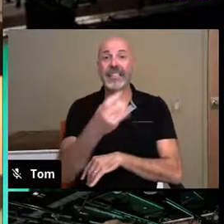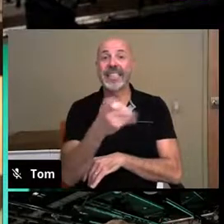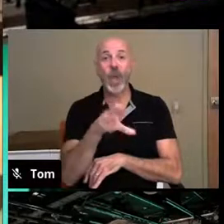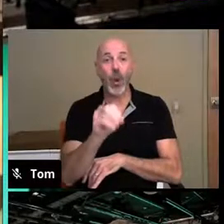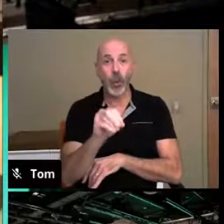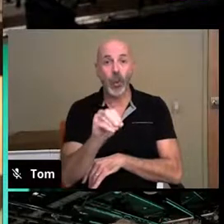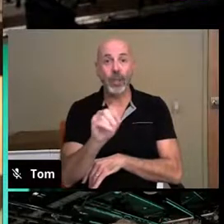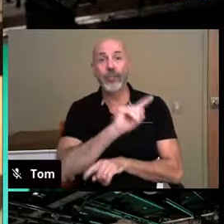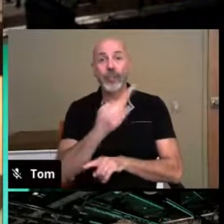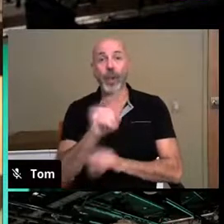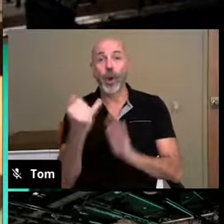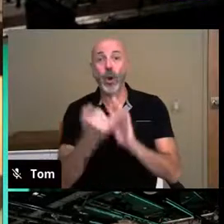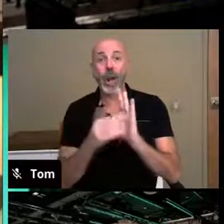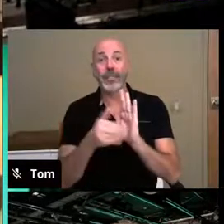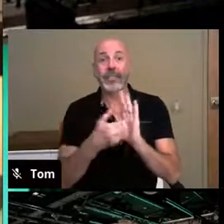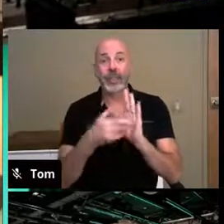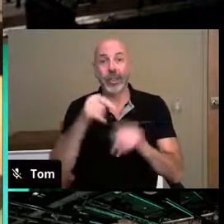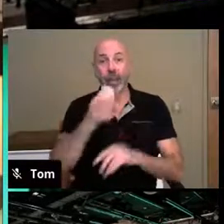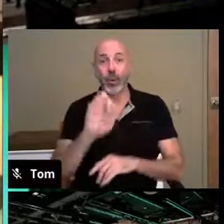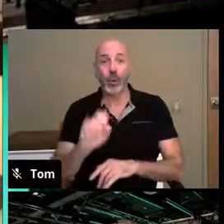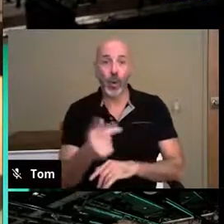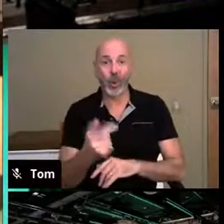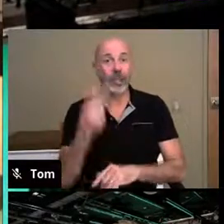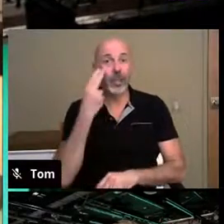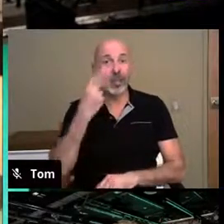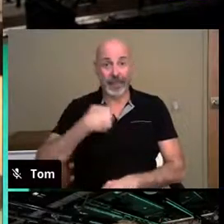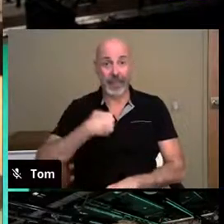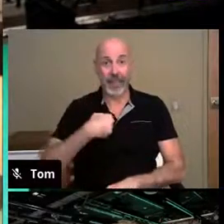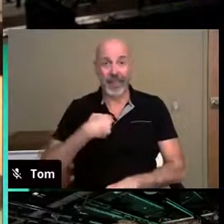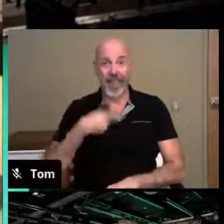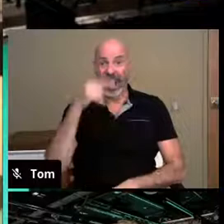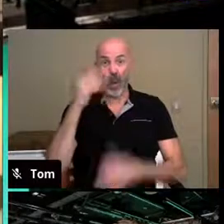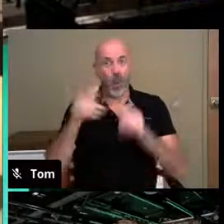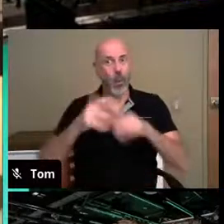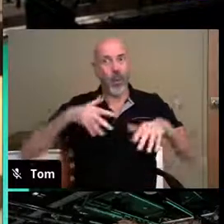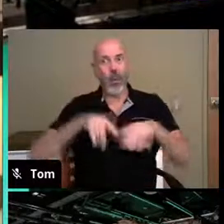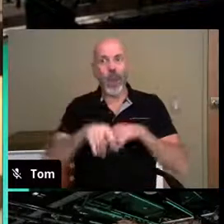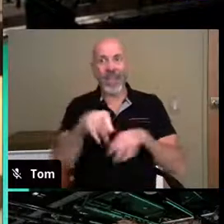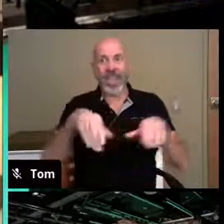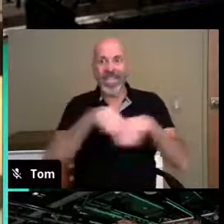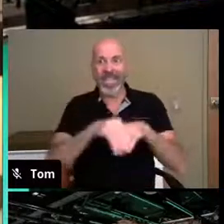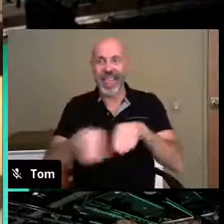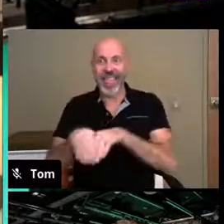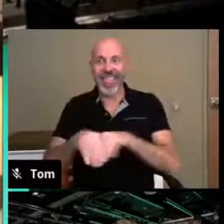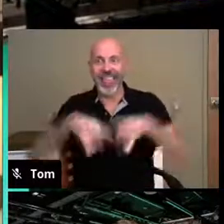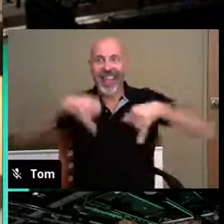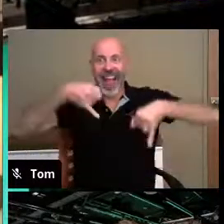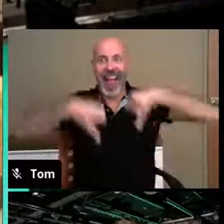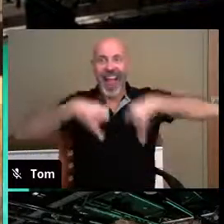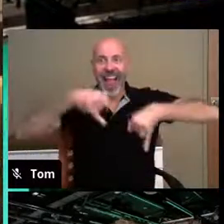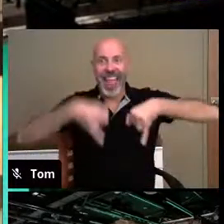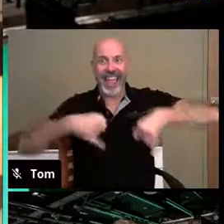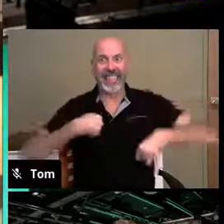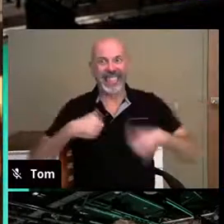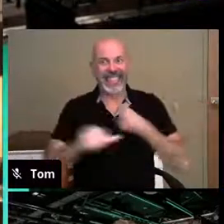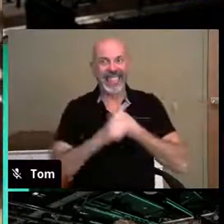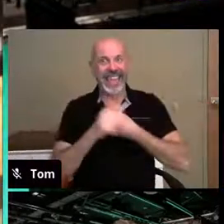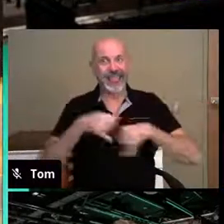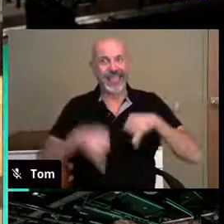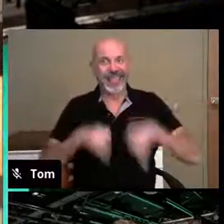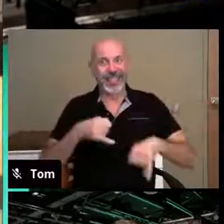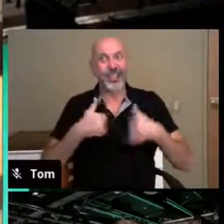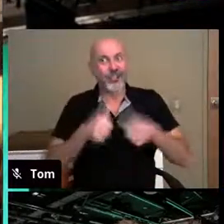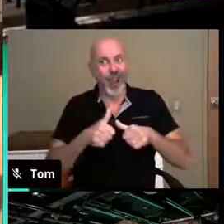go to artcenter.org, you can come and you can see me in these incredibly high, dangerous heels trying to